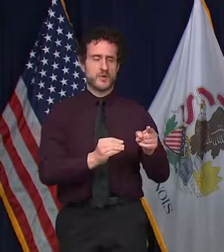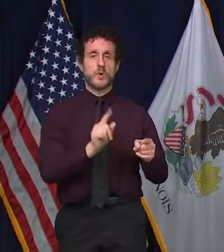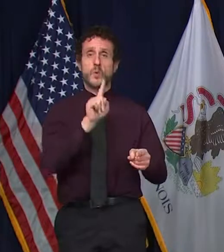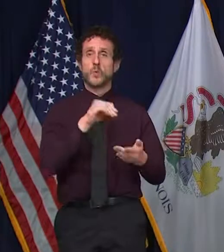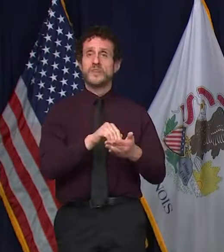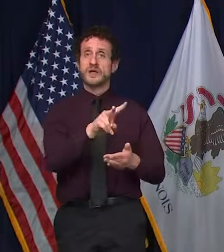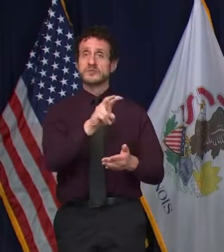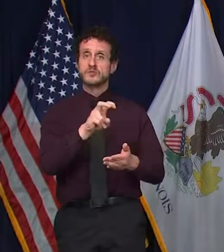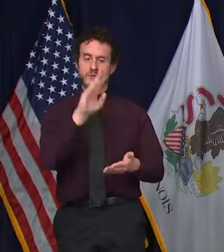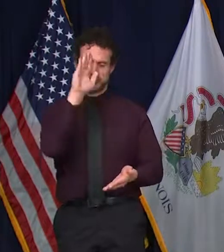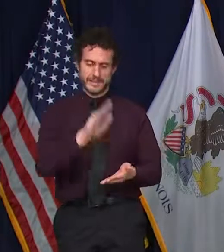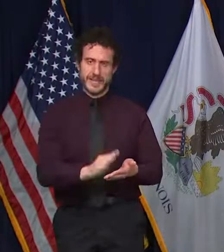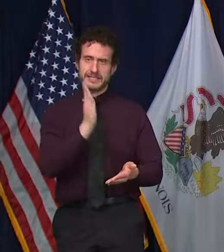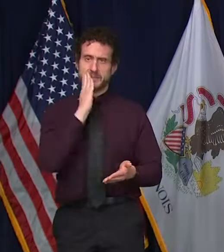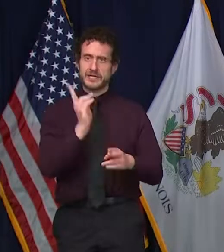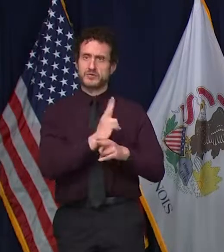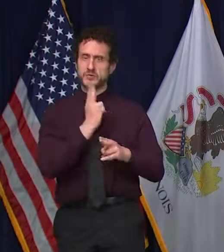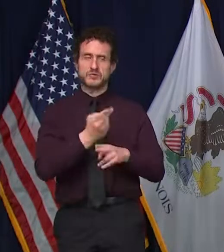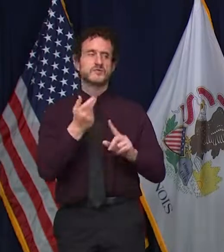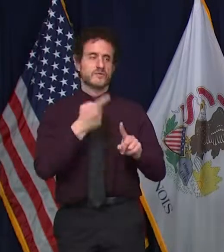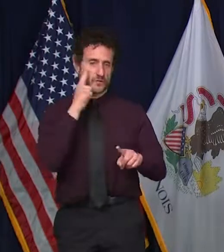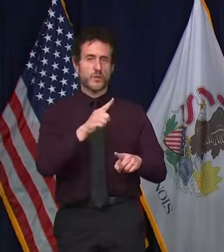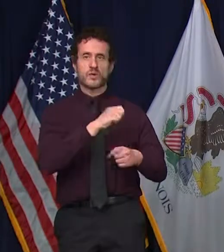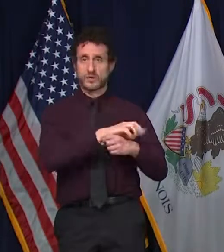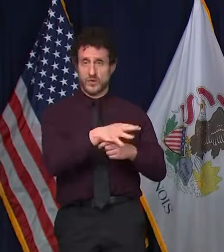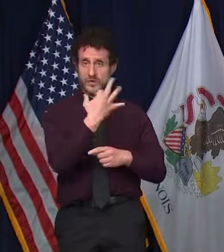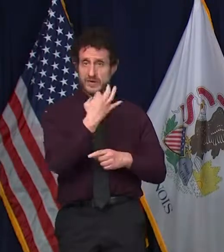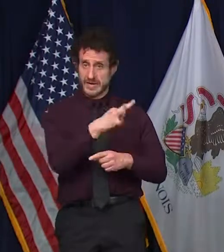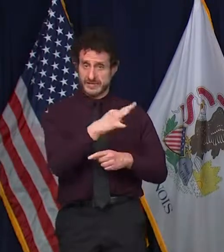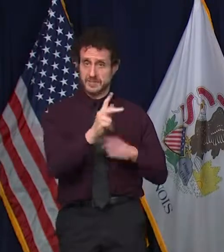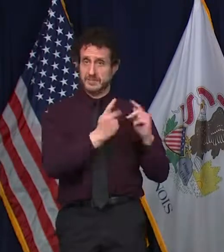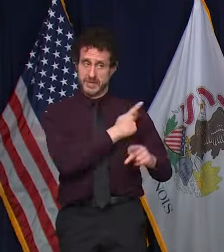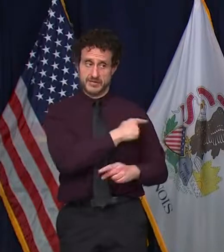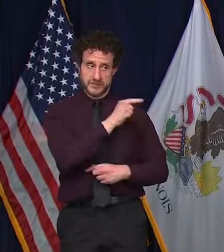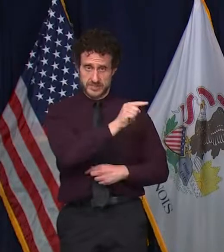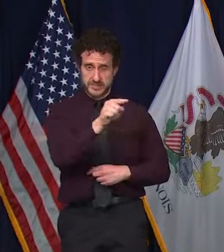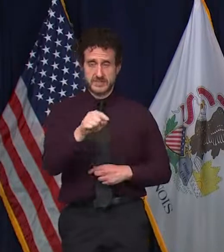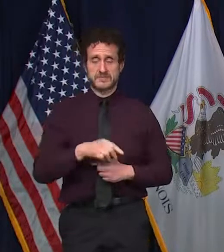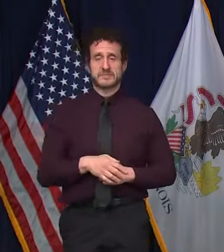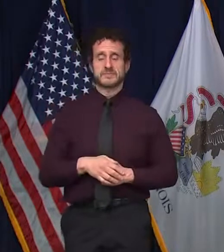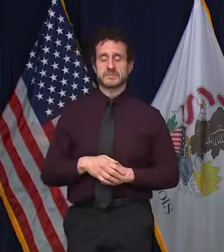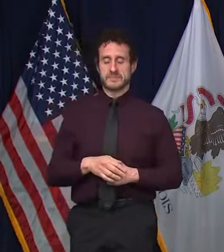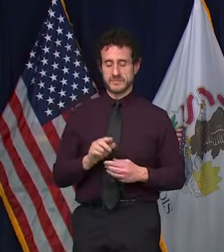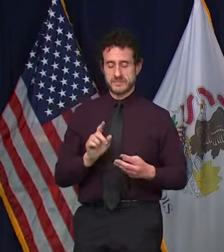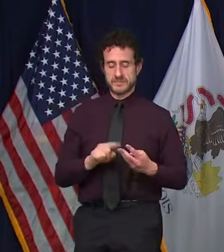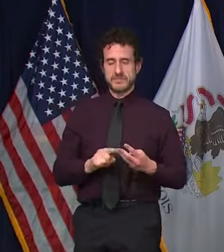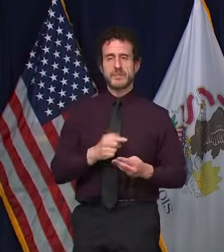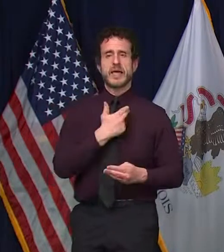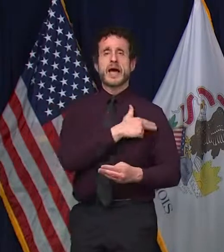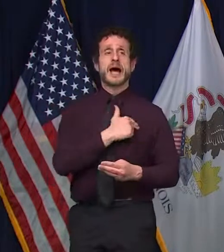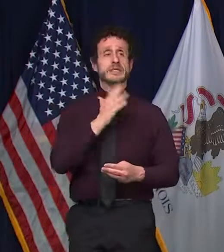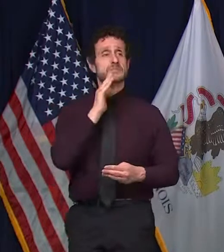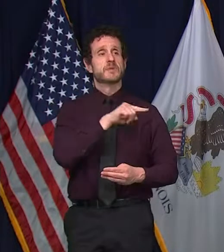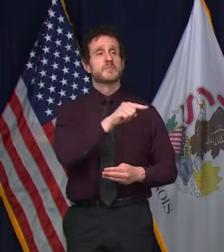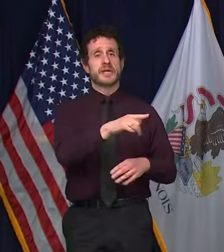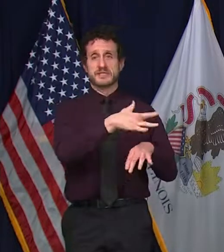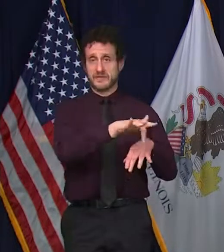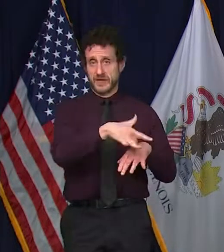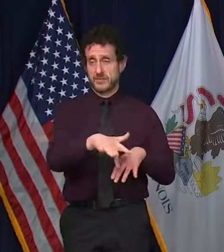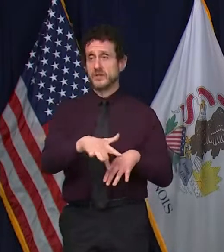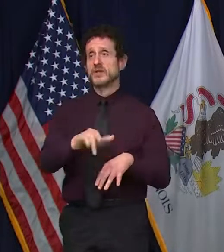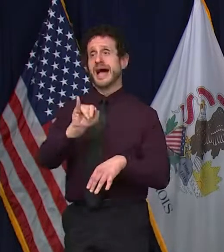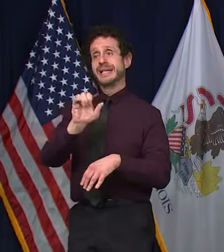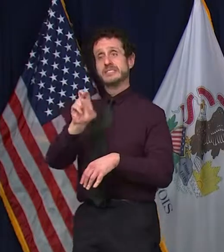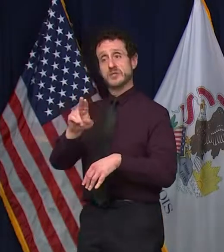in use by COVID-positive patients. And hospital bed and ICU bed availability are both